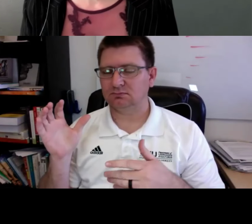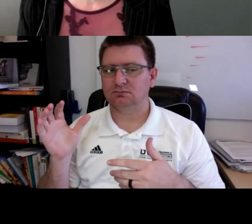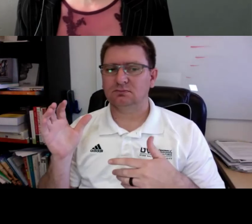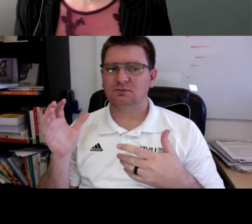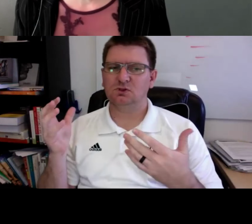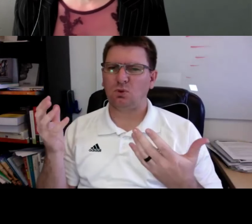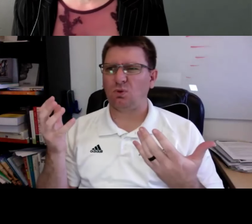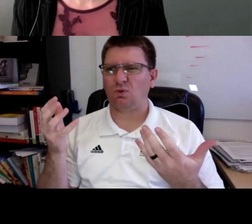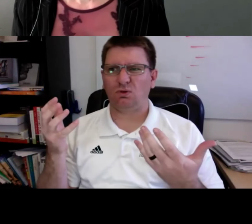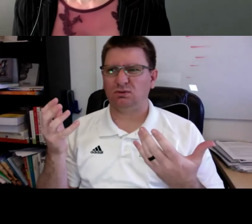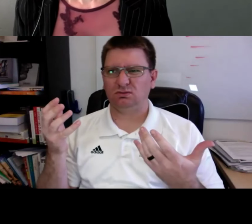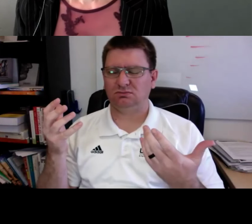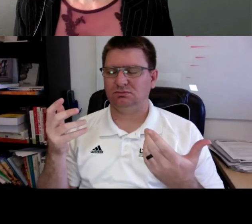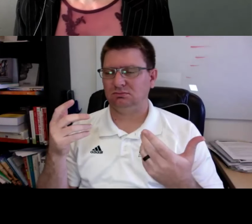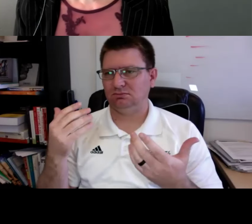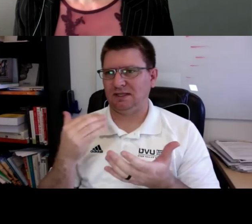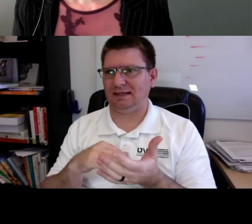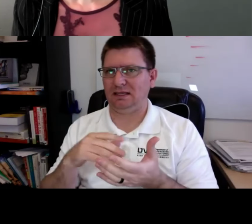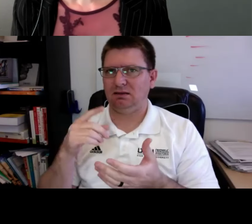about 800 students